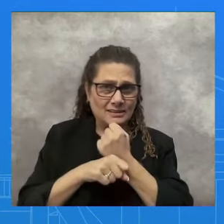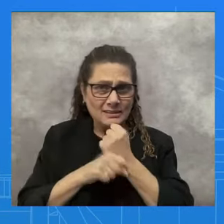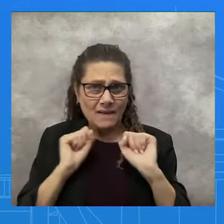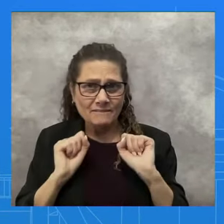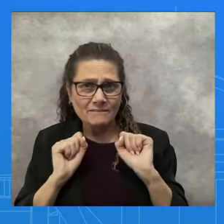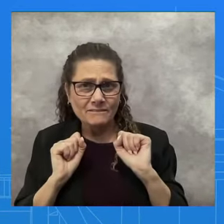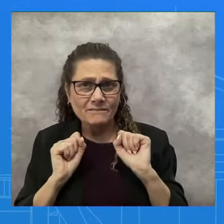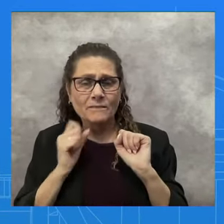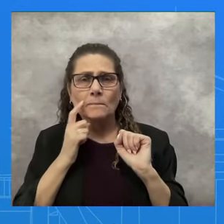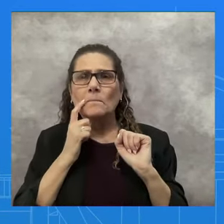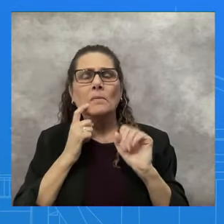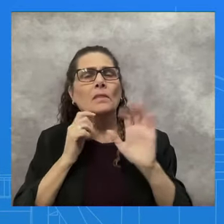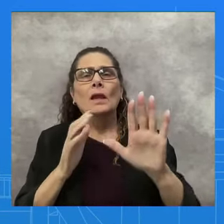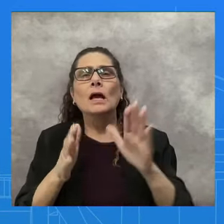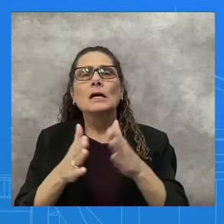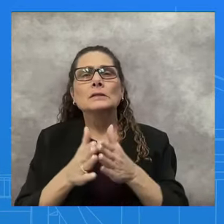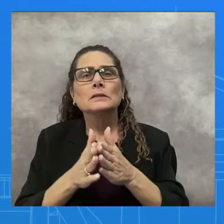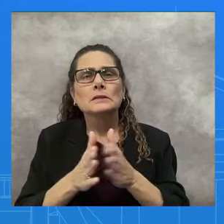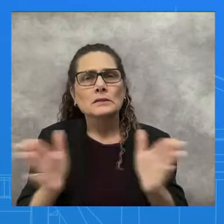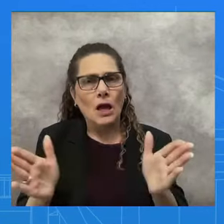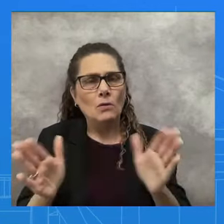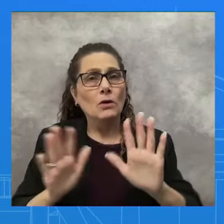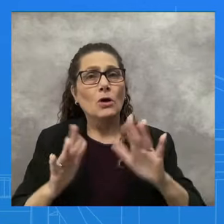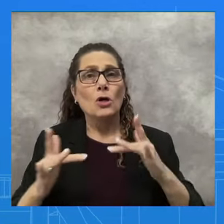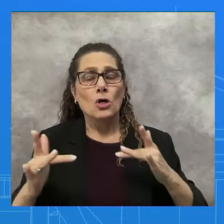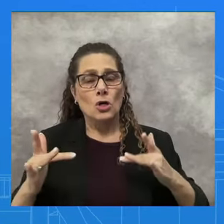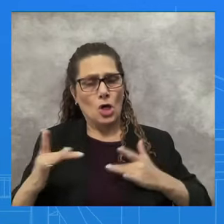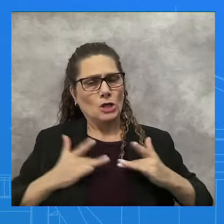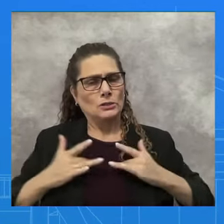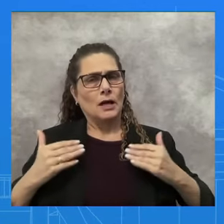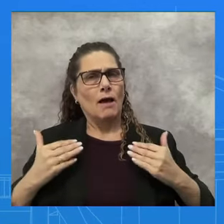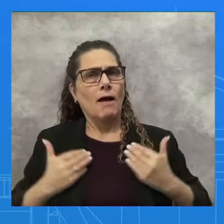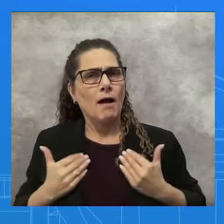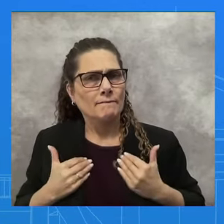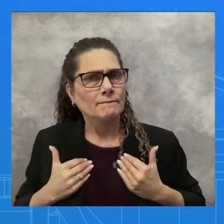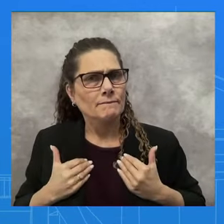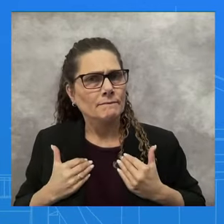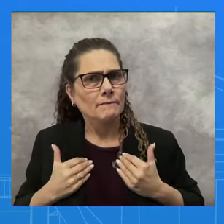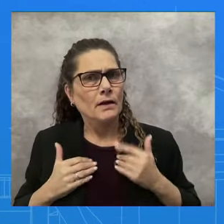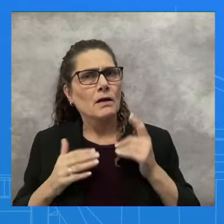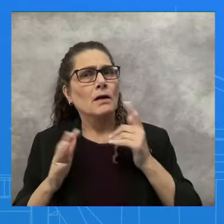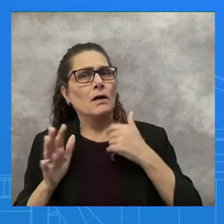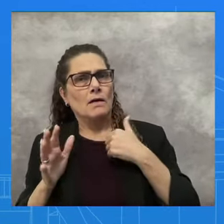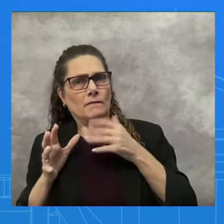are private and public satellites circling the Earth every day. They do a number of